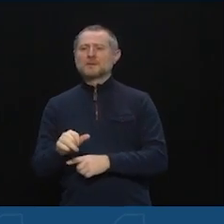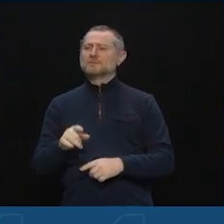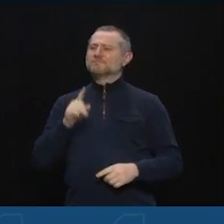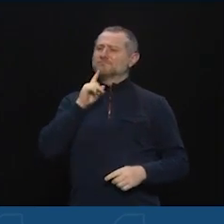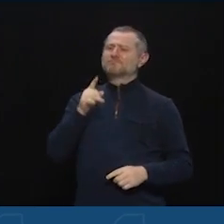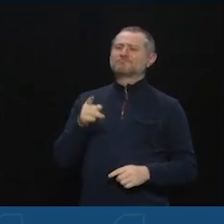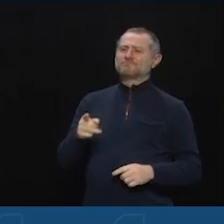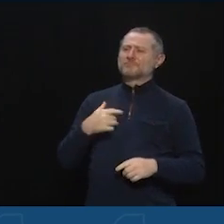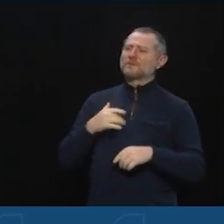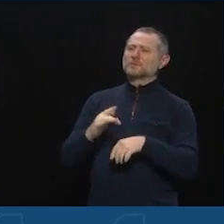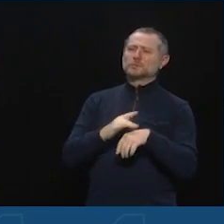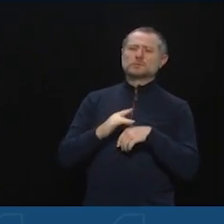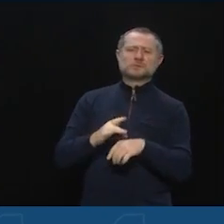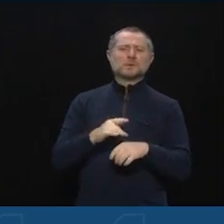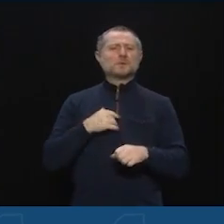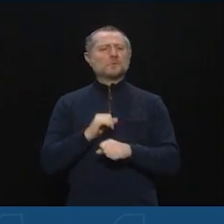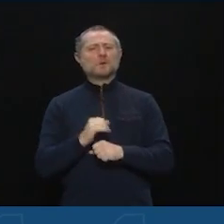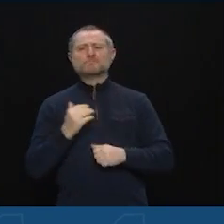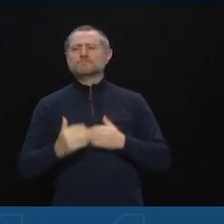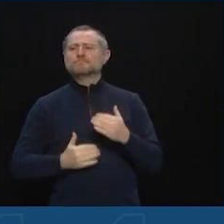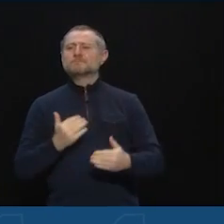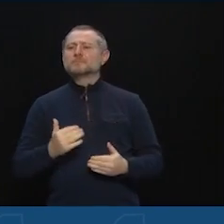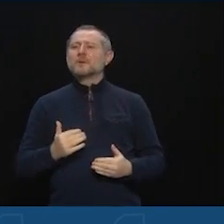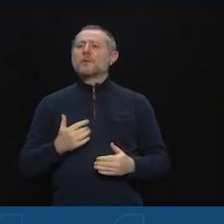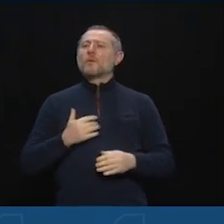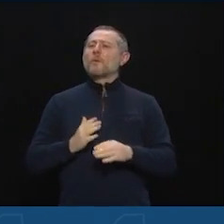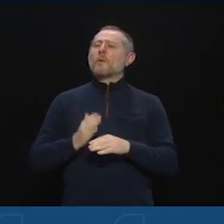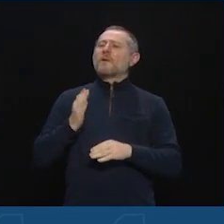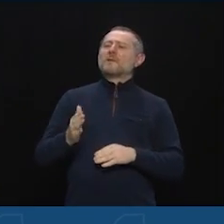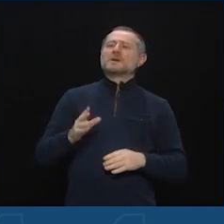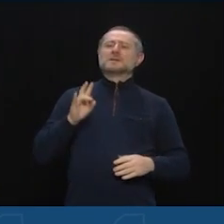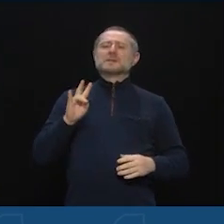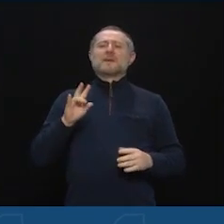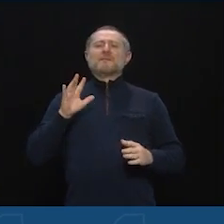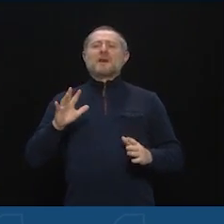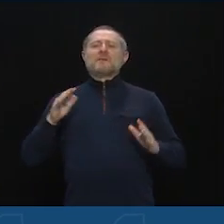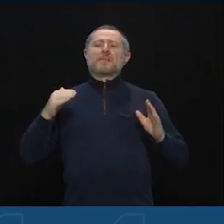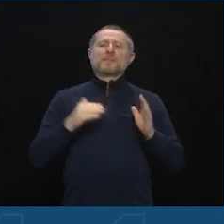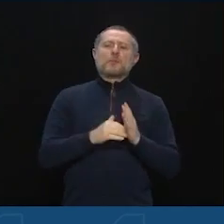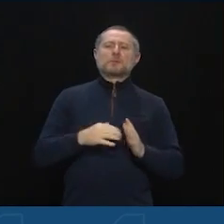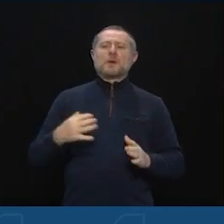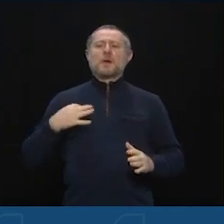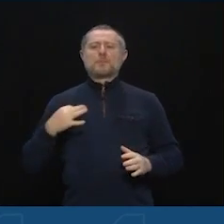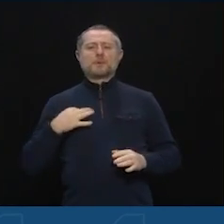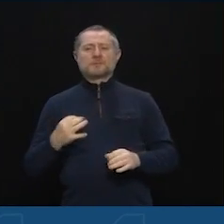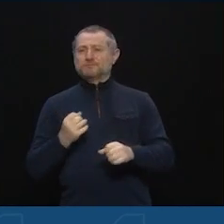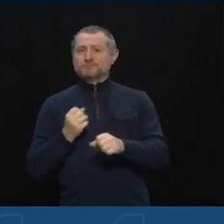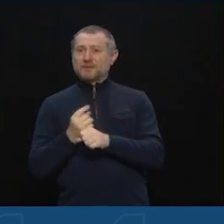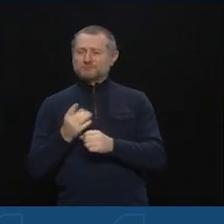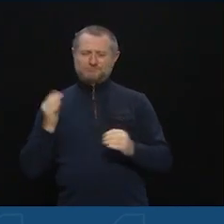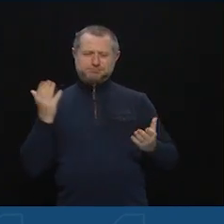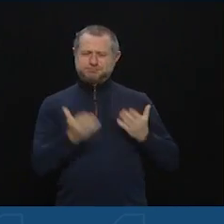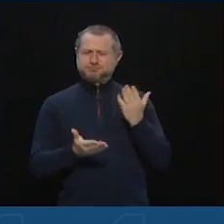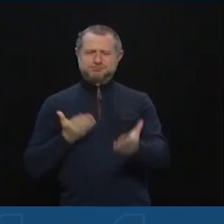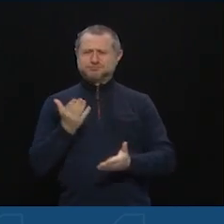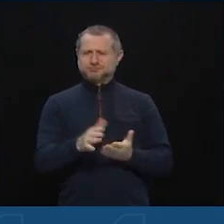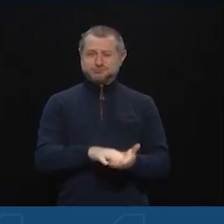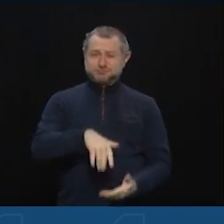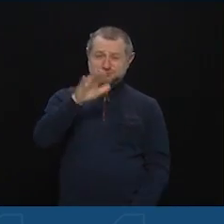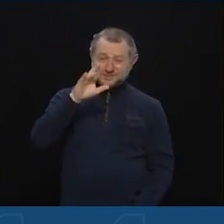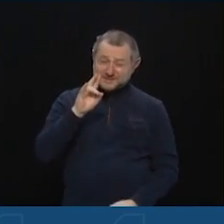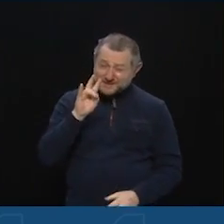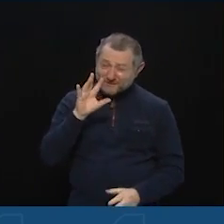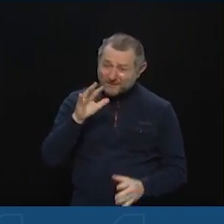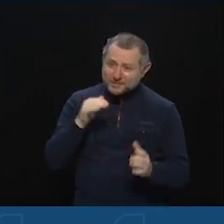given. But they have over 75,000 applications a year. 75,000, that's extraordinary. And